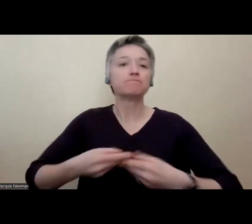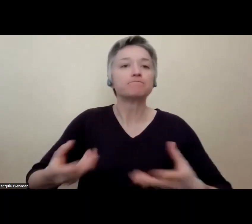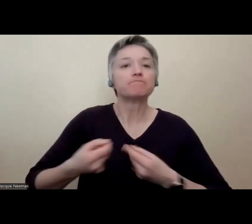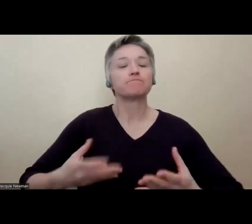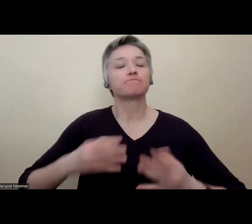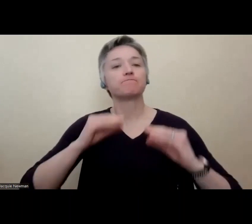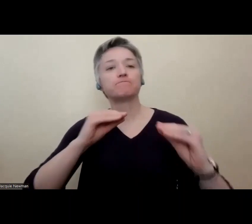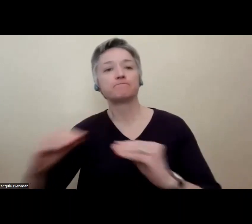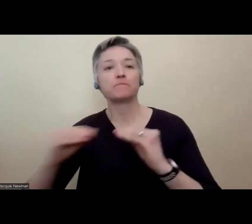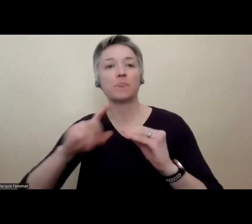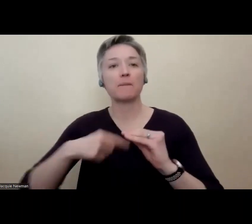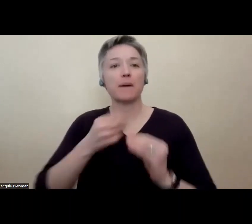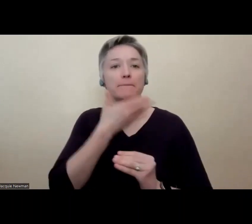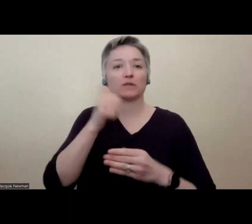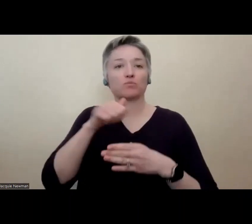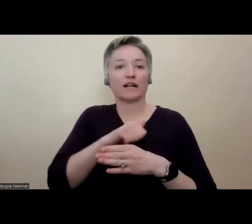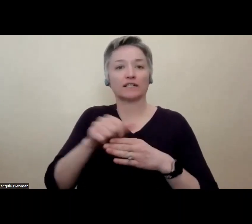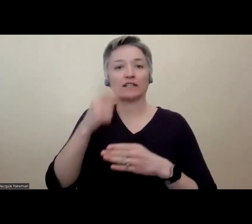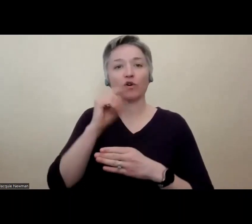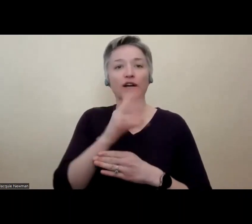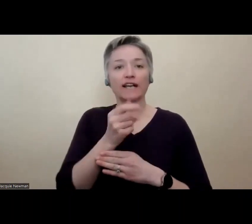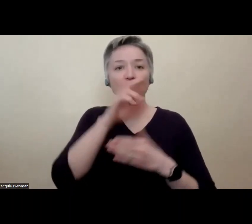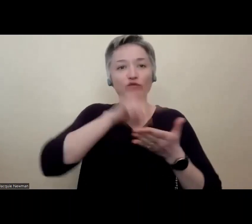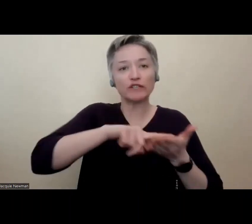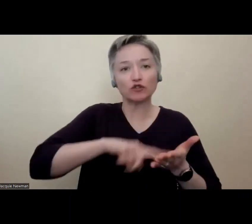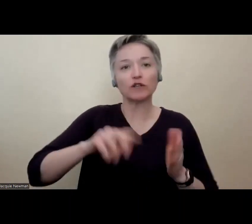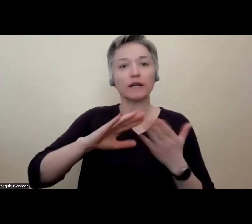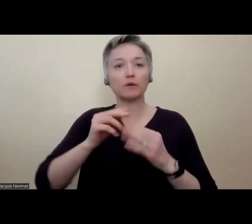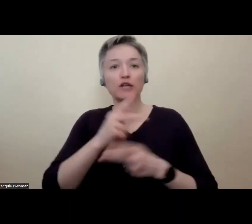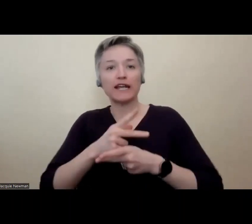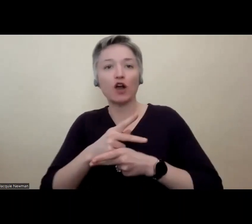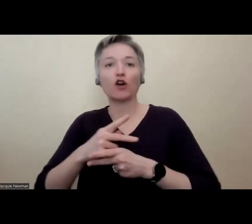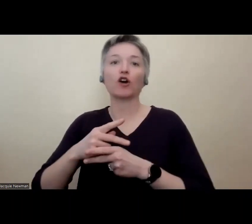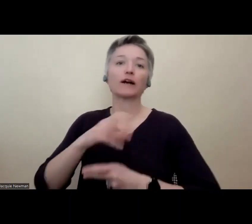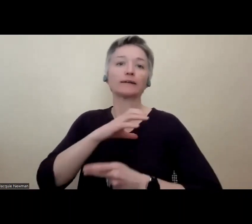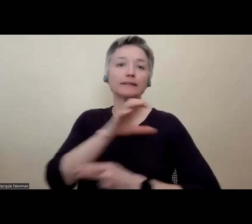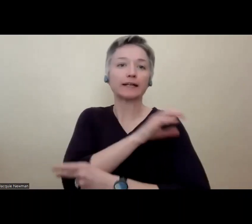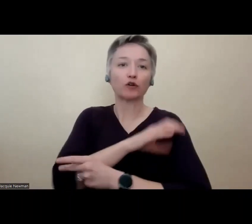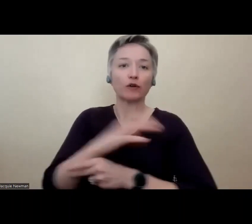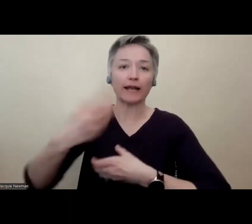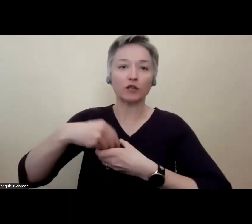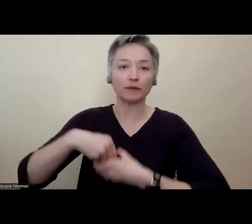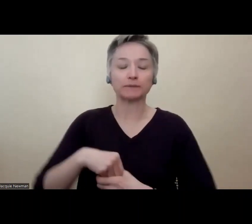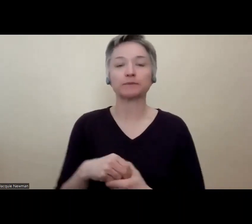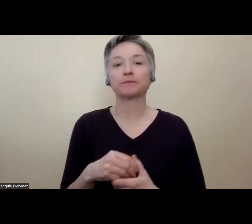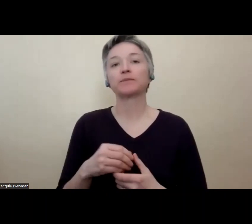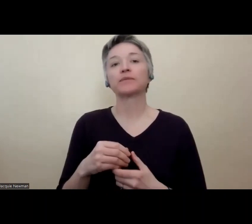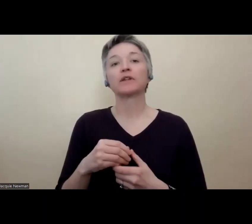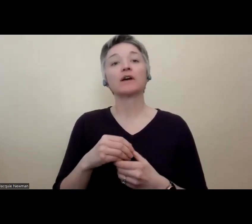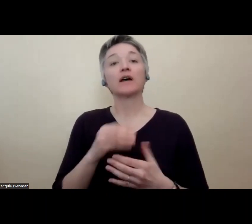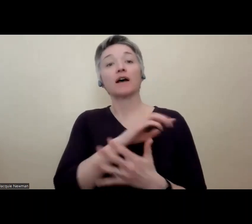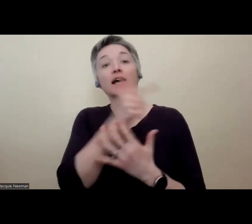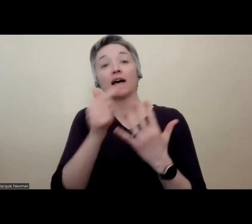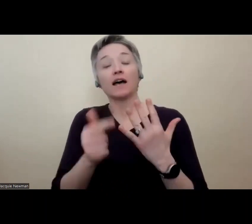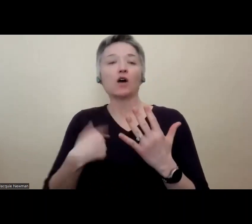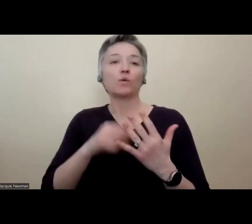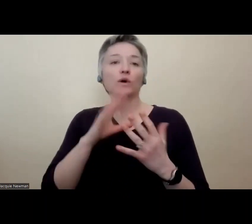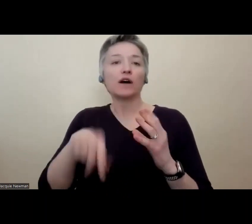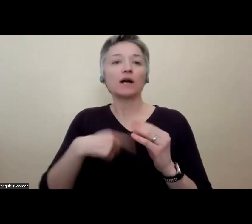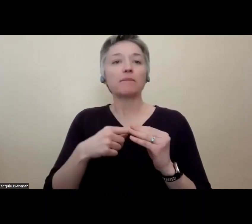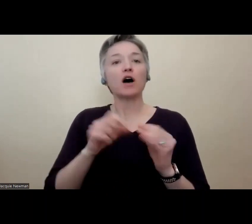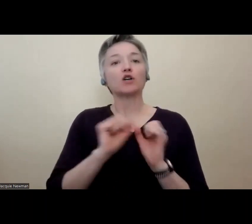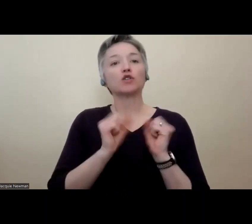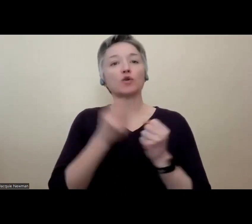practices in cancer research, clinical care, and community engagement. Over the course of the series, topics will address the social determinants of